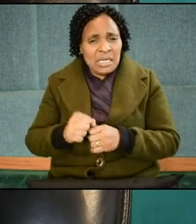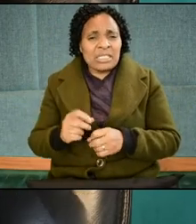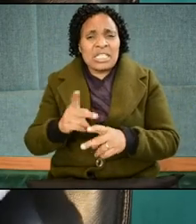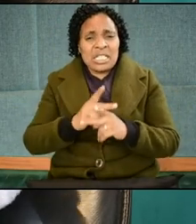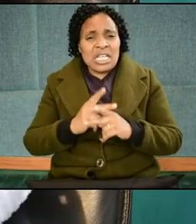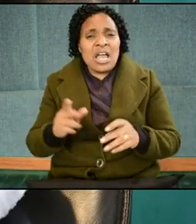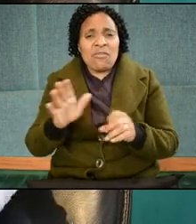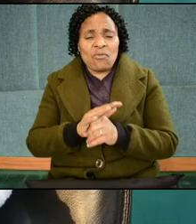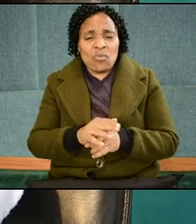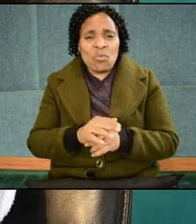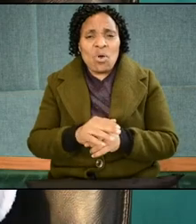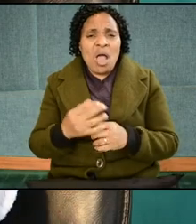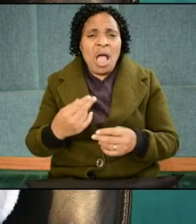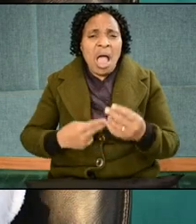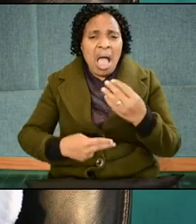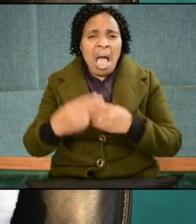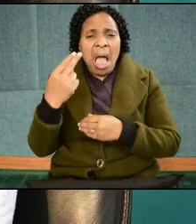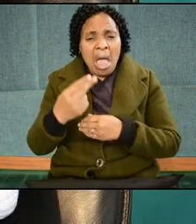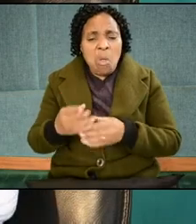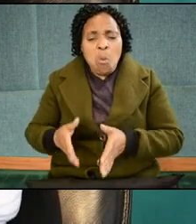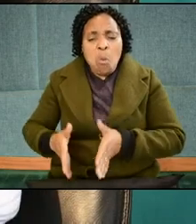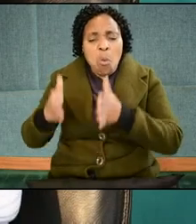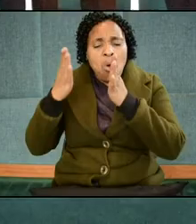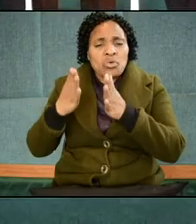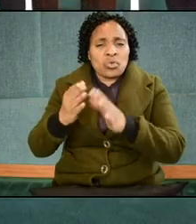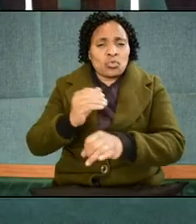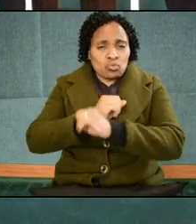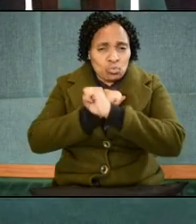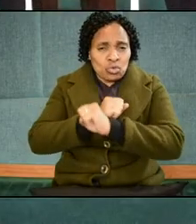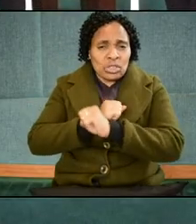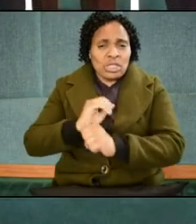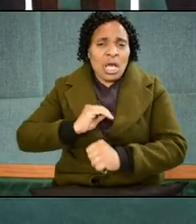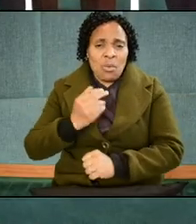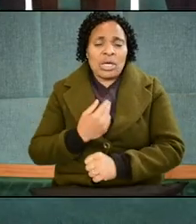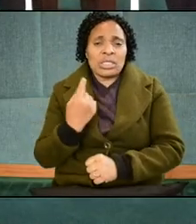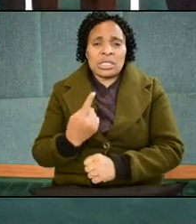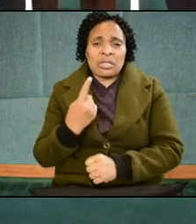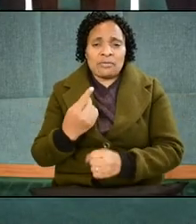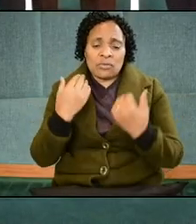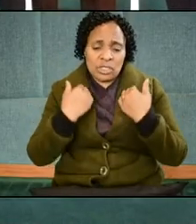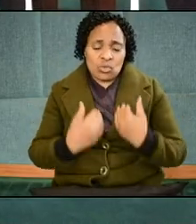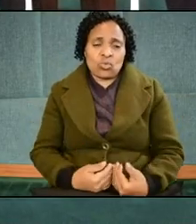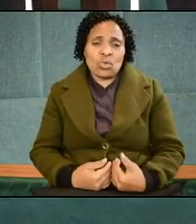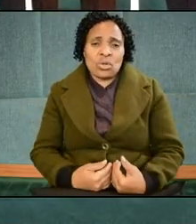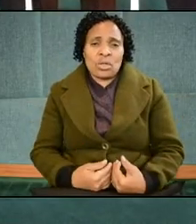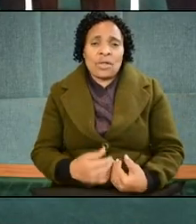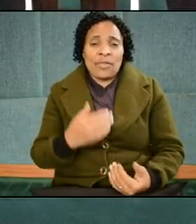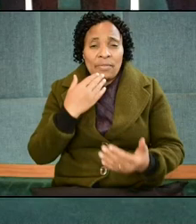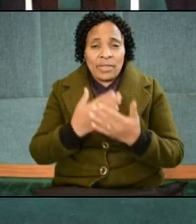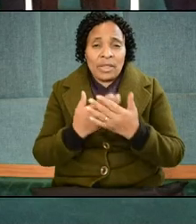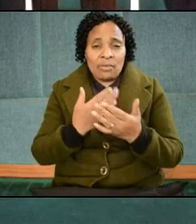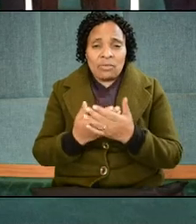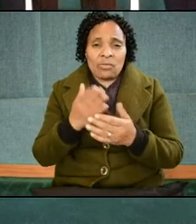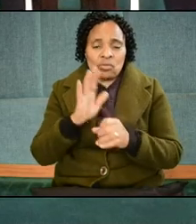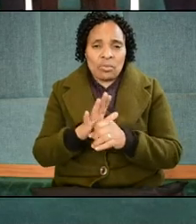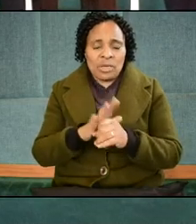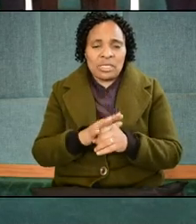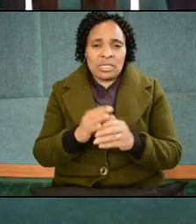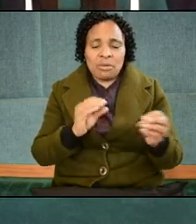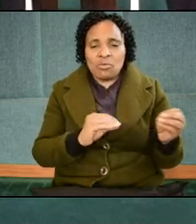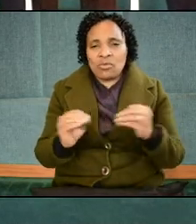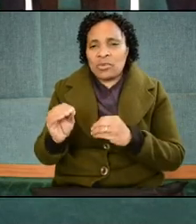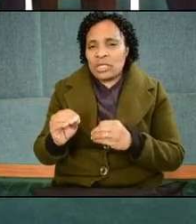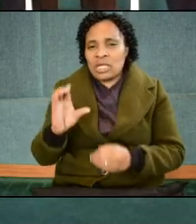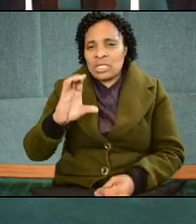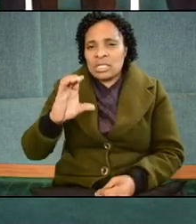to have very high walls and guard all the avenues to our soul. Mm-hmm. True, true. Thank you for that. Now, moving on, Sid,